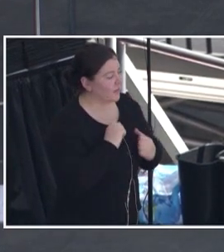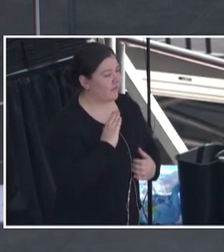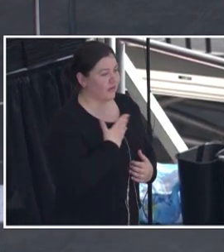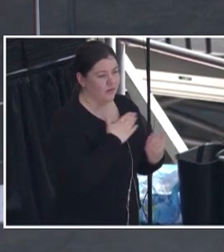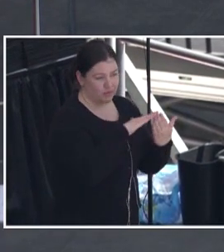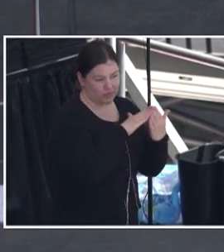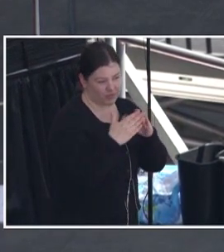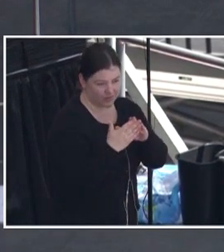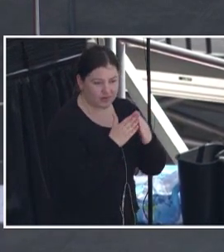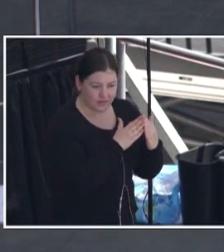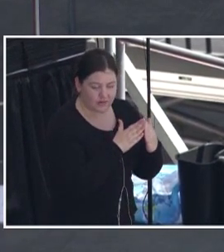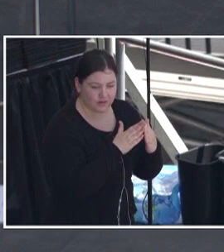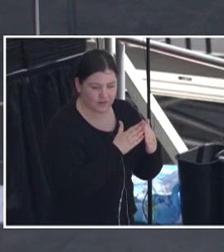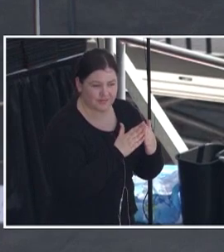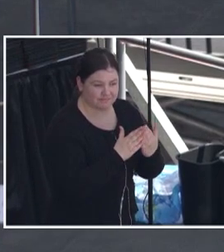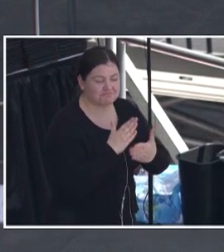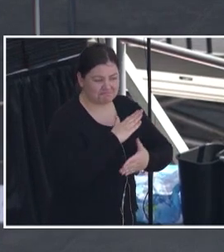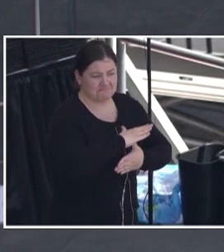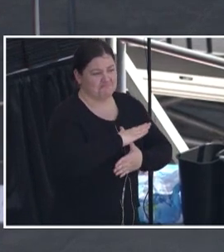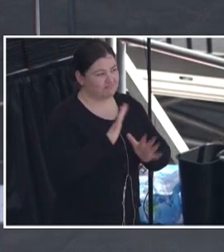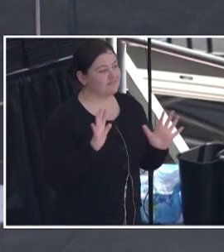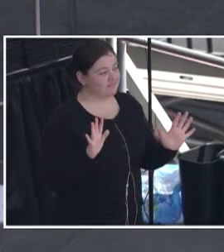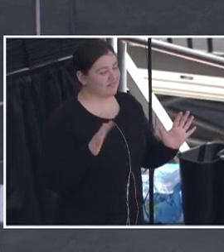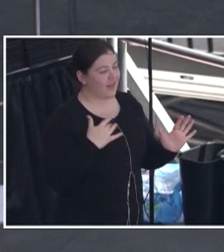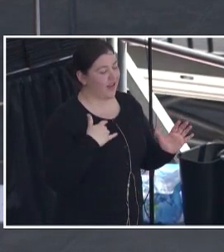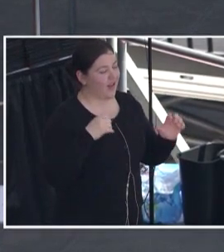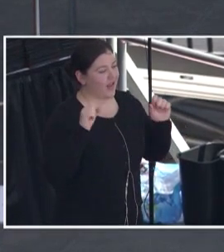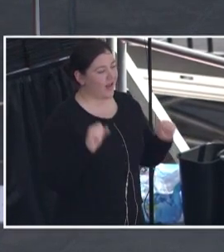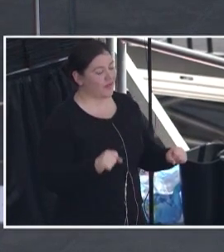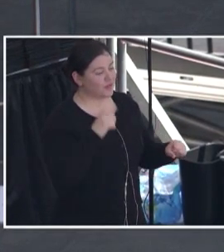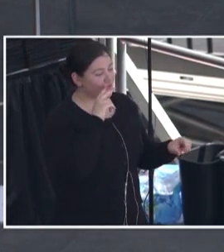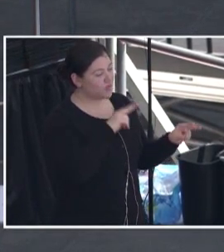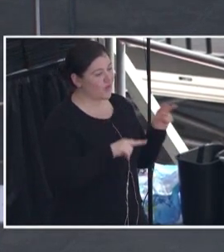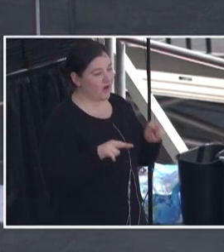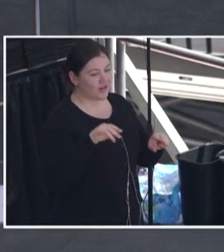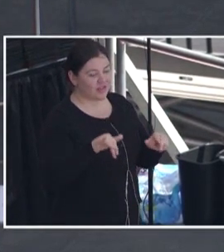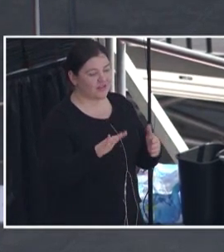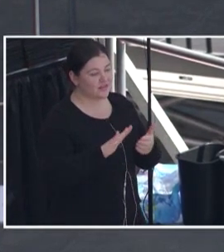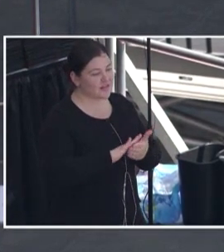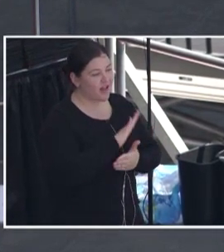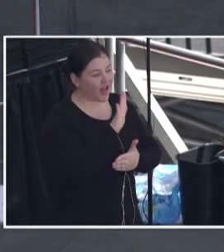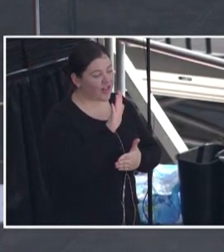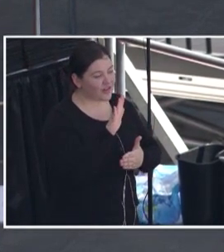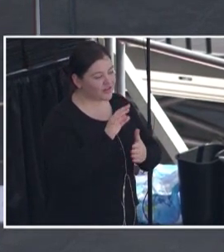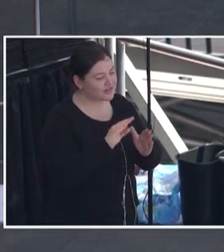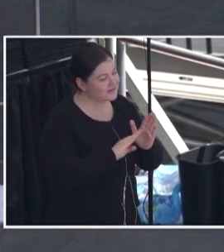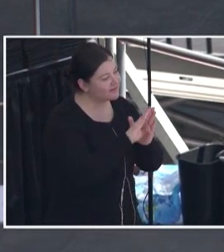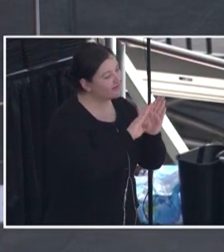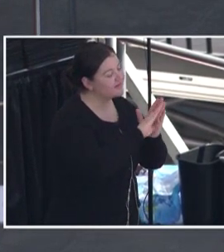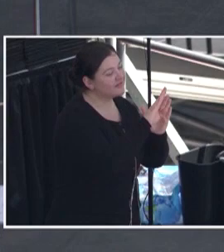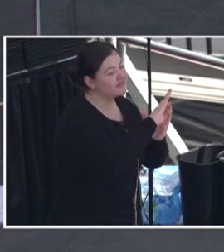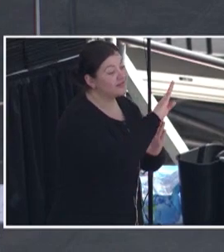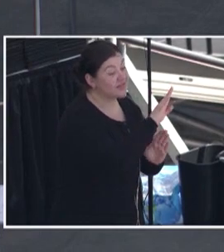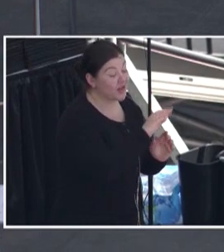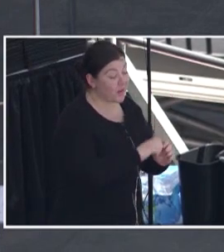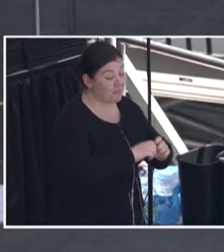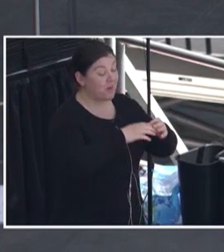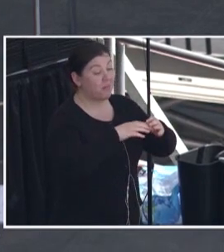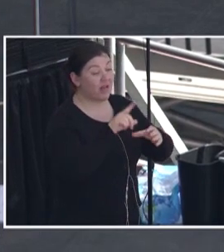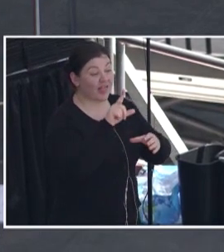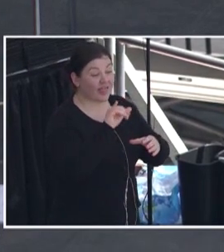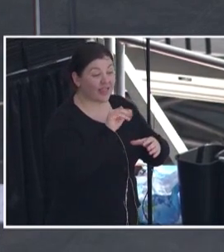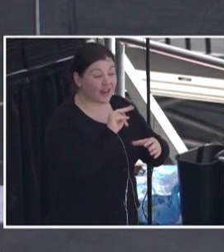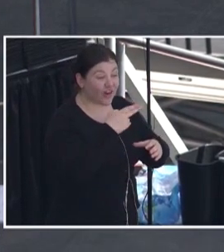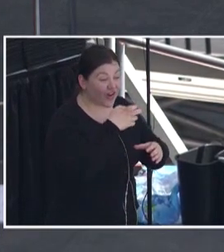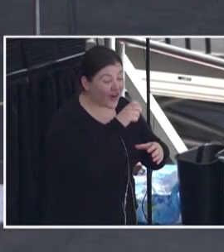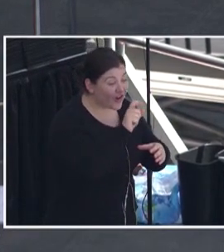and I've been able to see the college grow from the opening of the Lyndhurst location, West Hall,